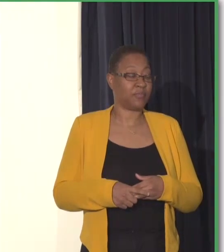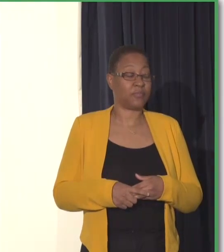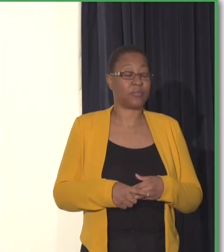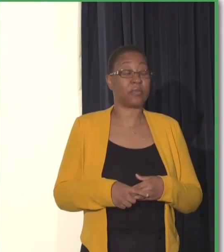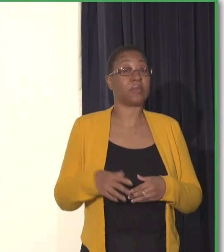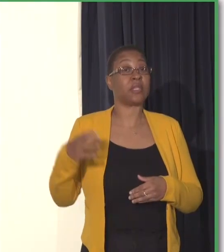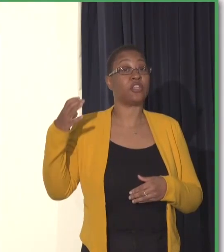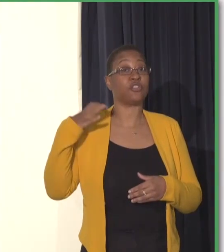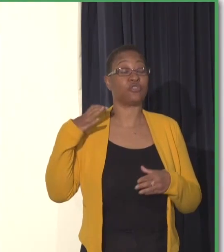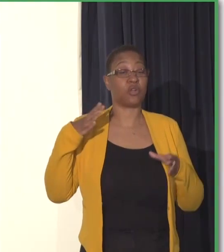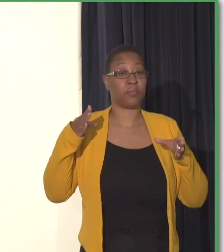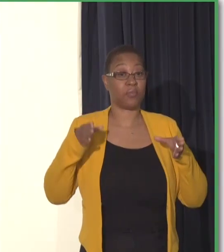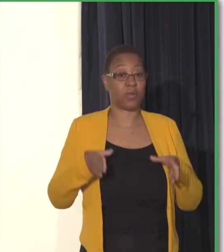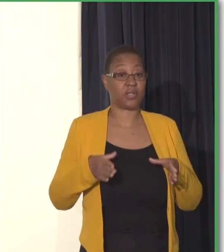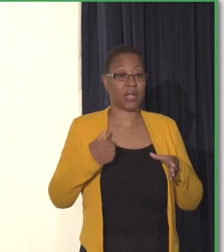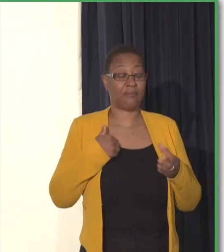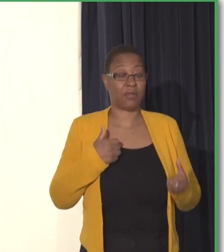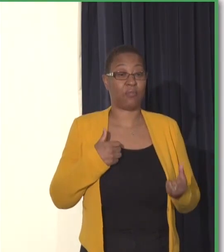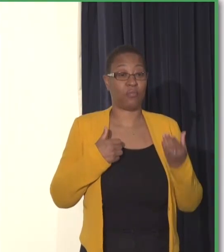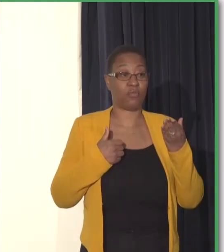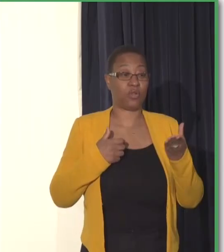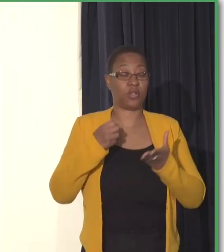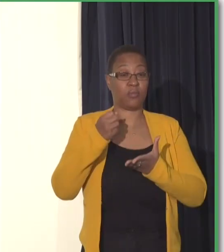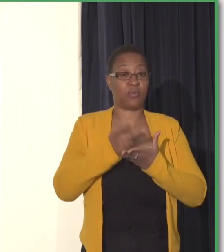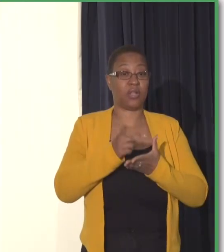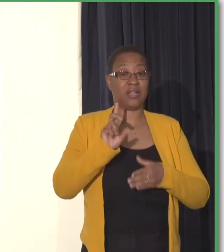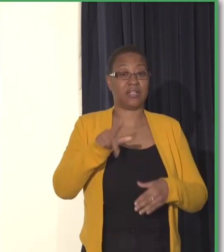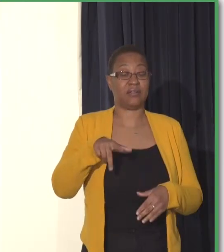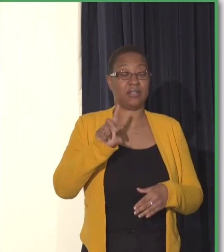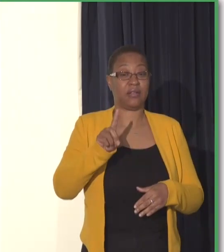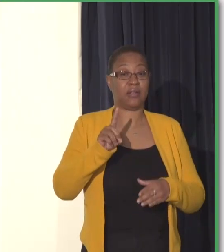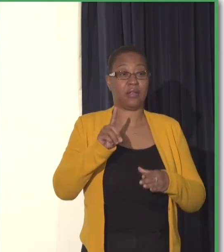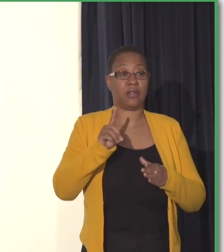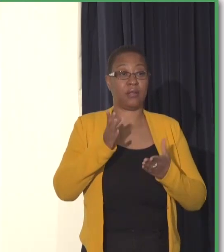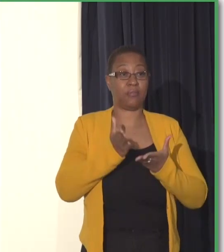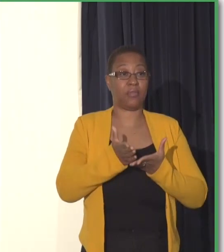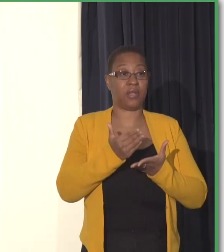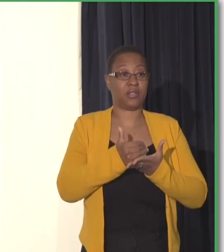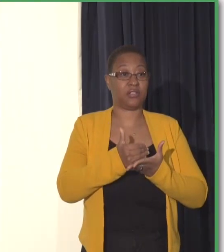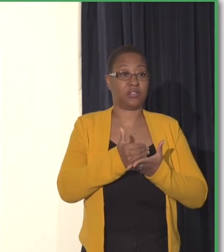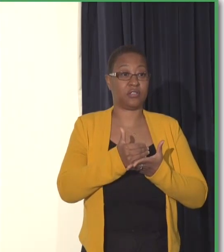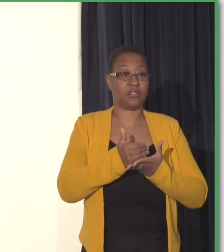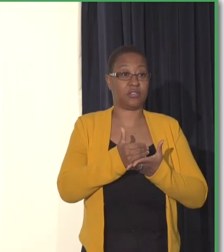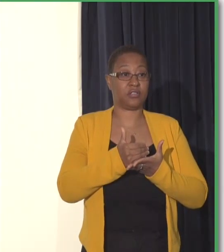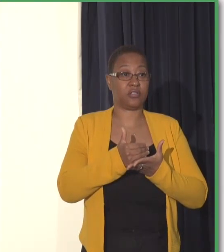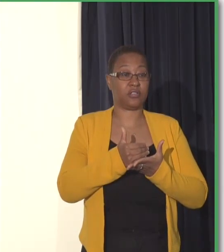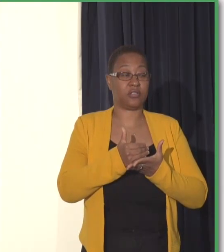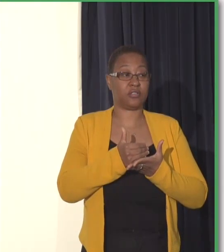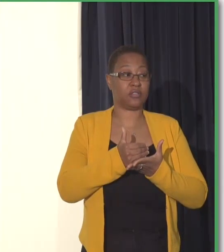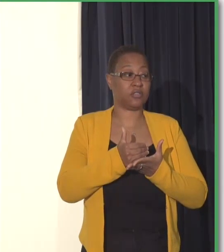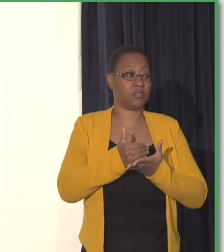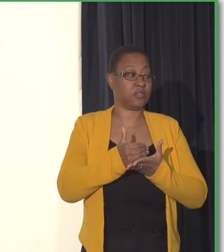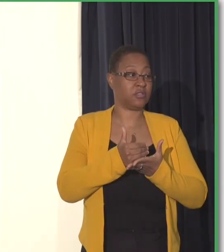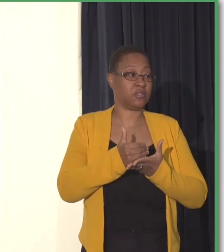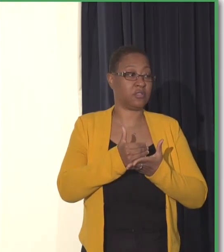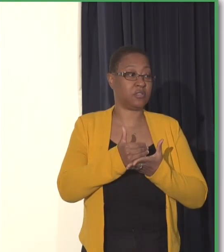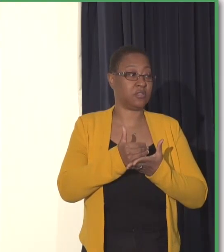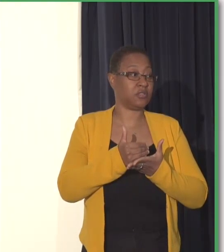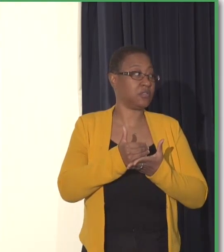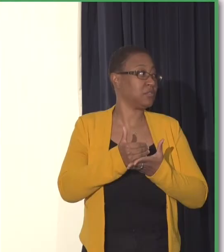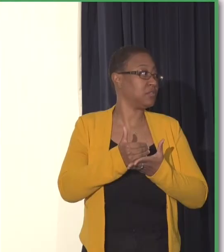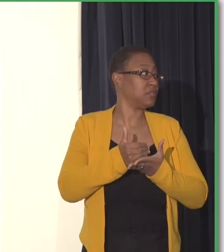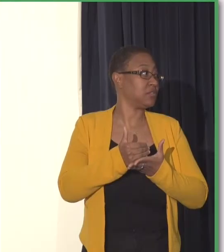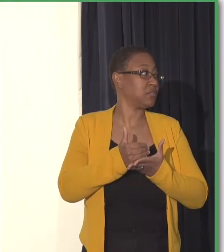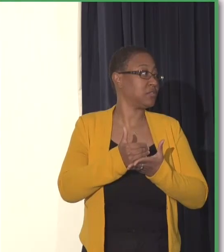Mr. Chair, I have a motion to approve the DPD budget. So moved. Oh, no, you don't have to have a motion because